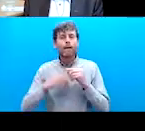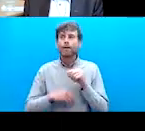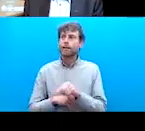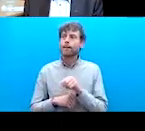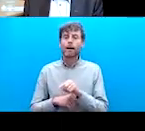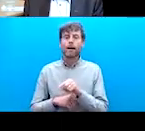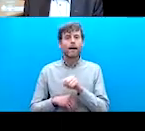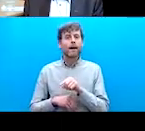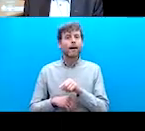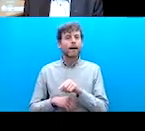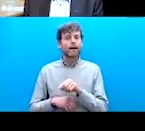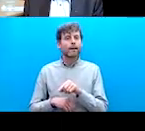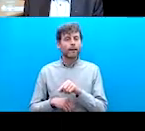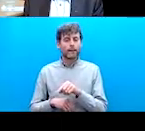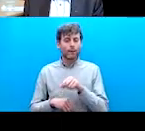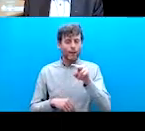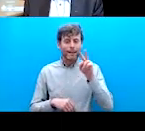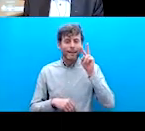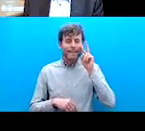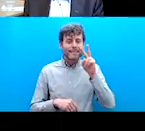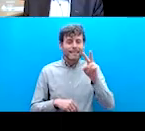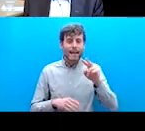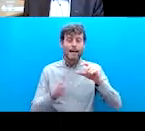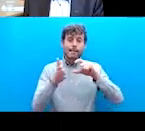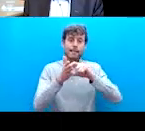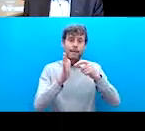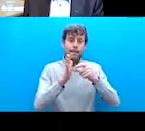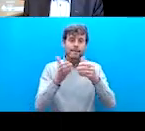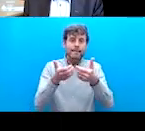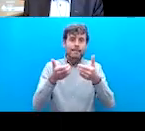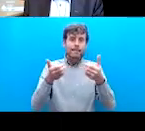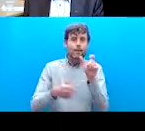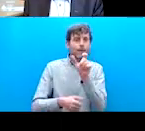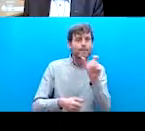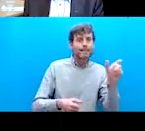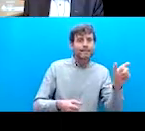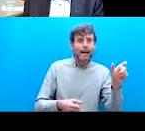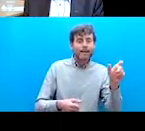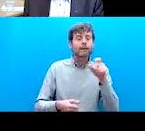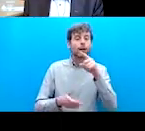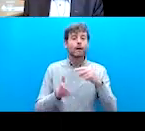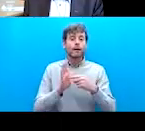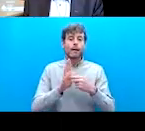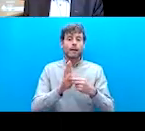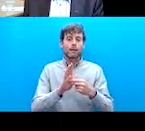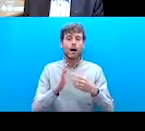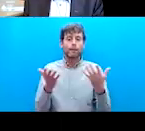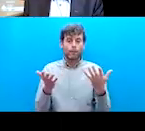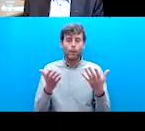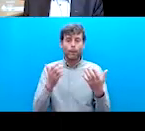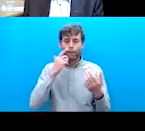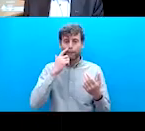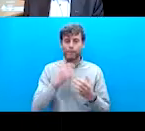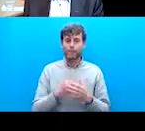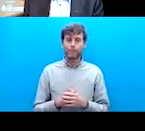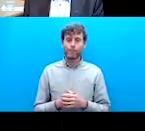arguments, at least for the relative autonomy of semantics from syntax. So compositionality, or better syntax-driven meaning composition,